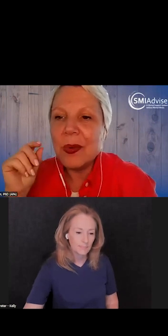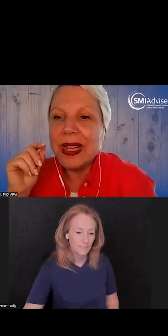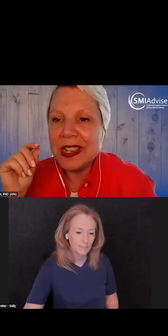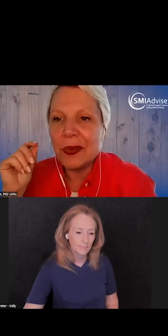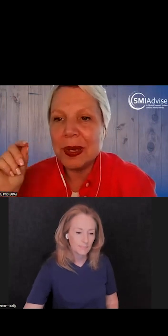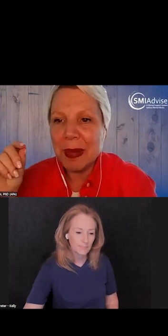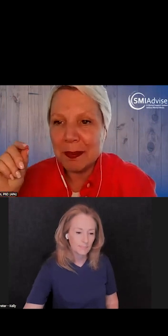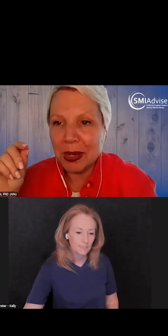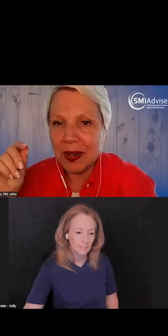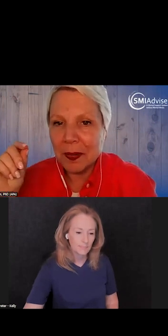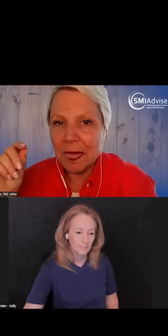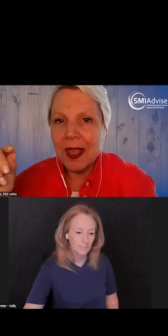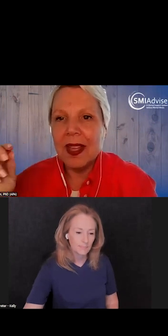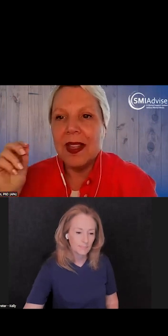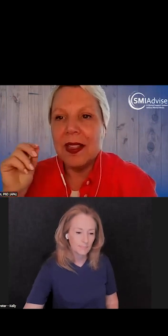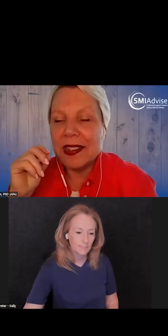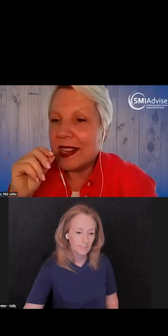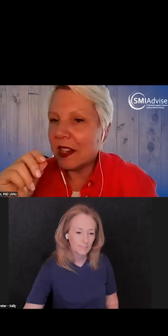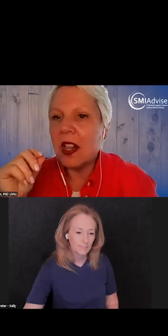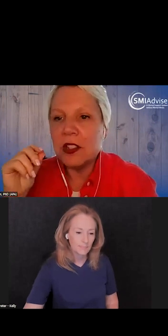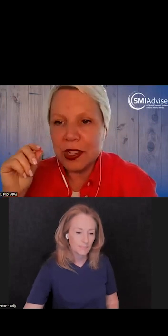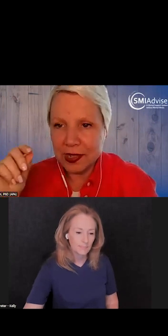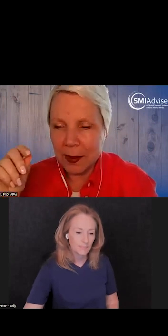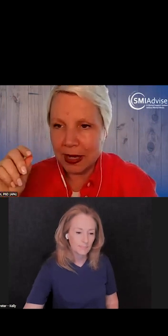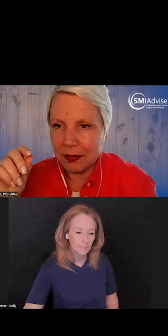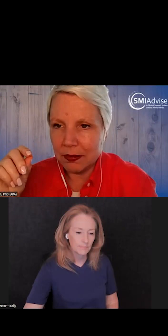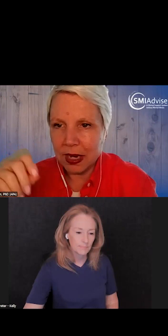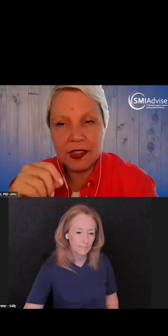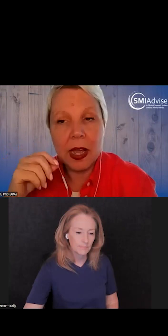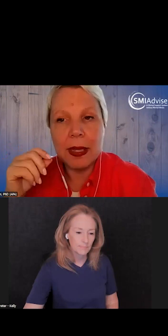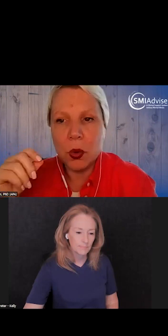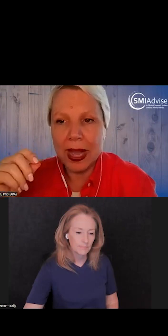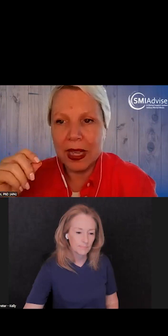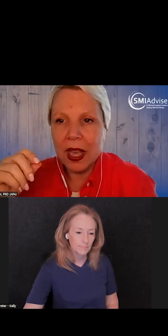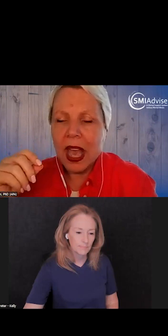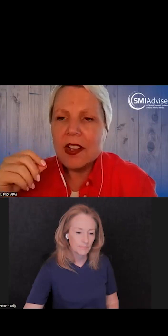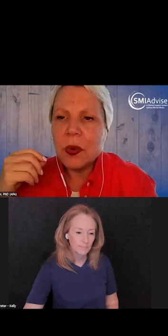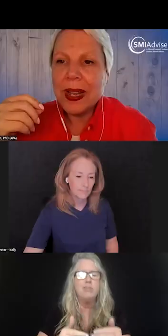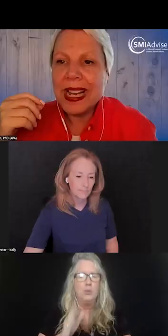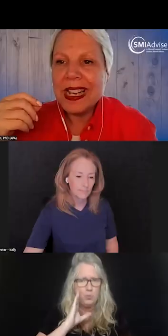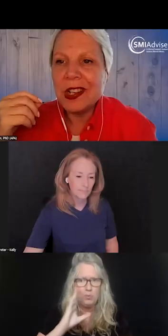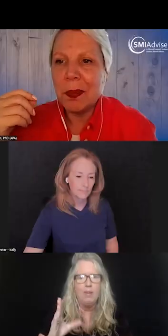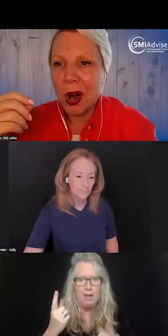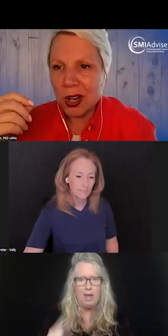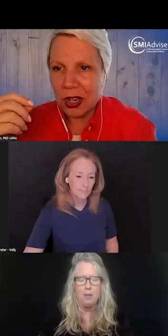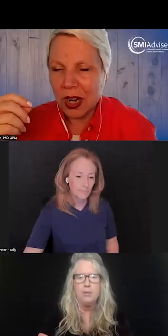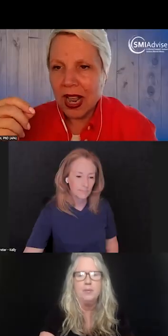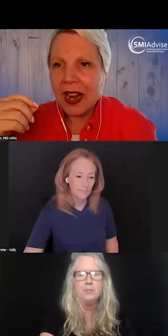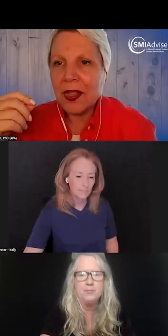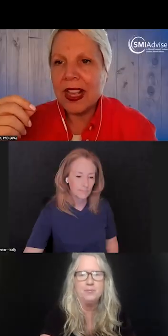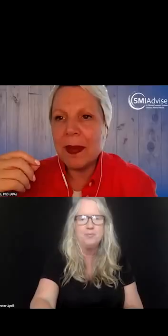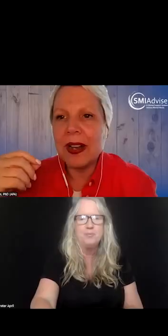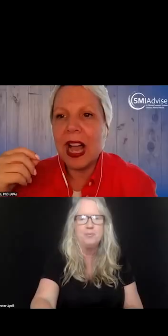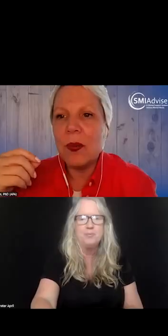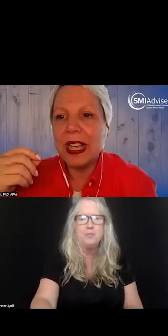I think we need to remember that technology is coming, and it's coming quick. And so we need to partner